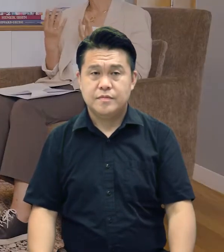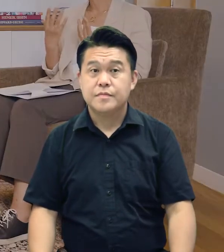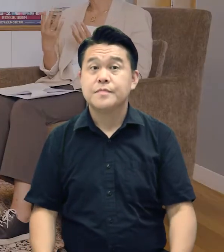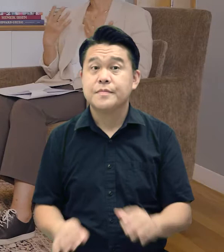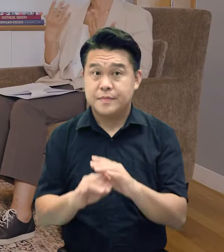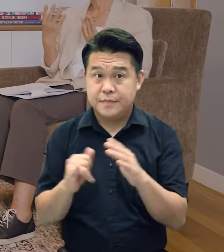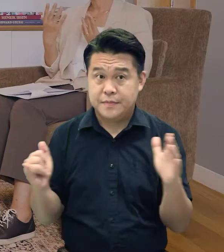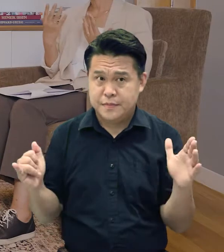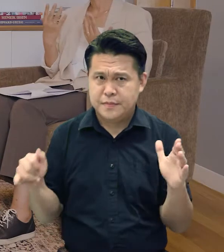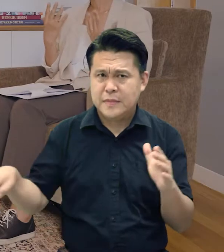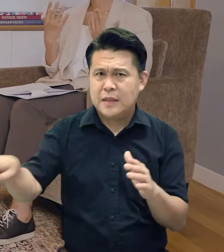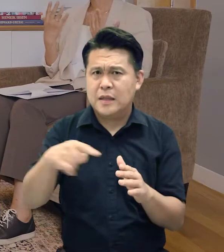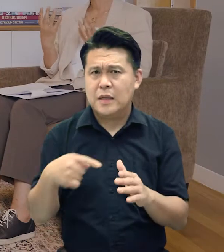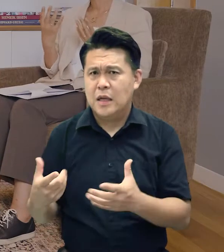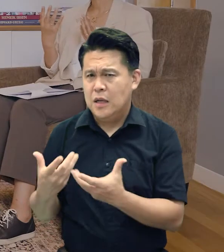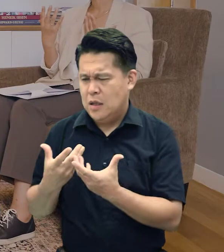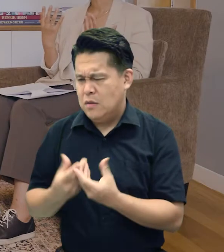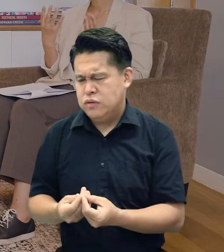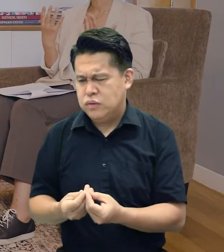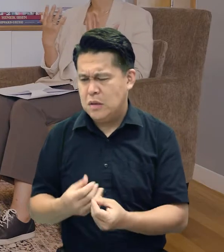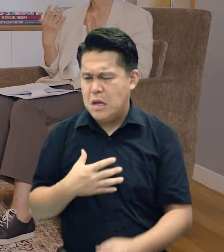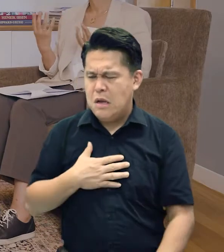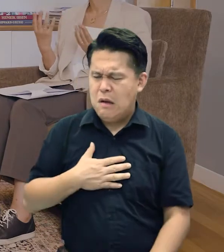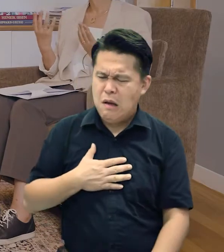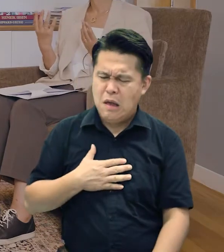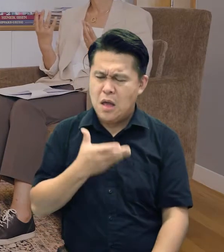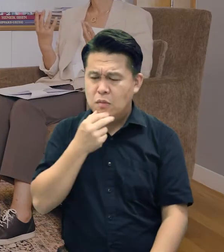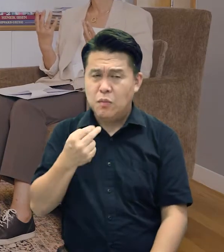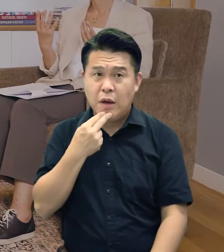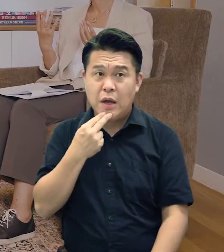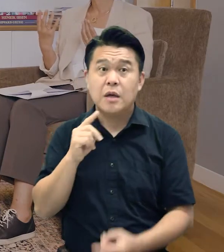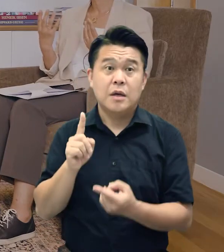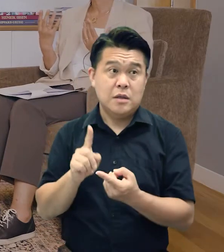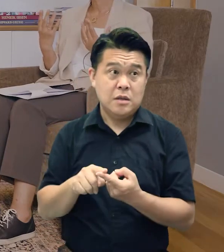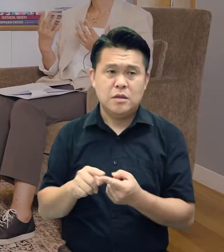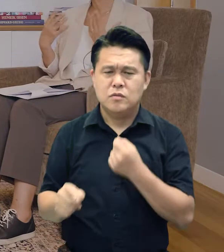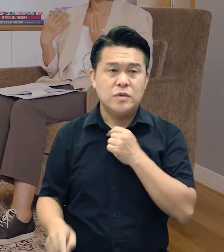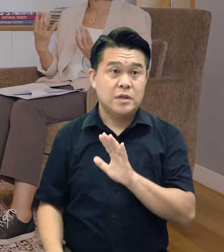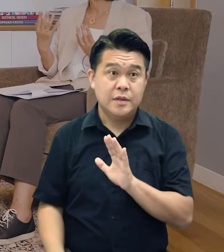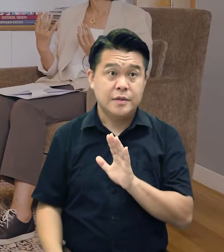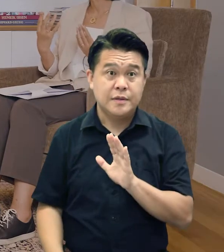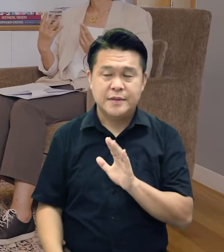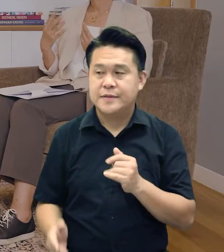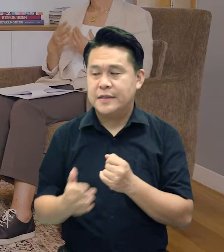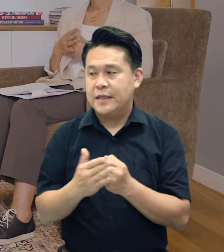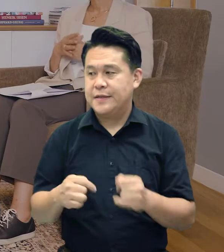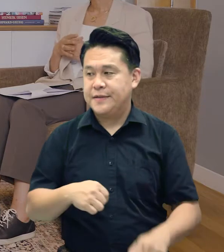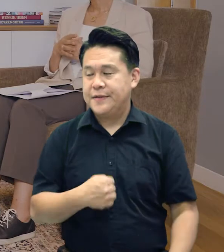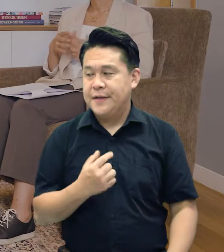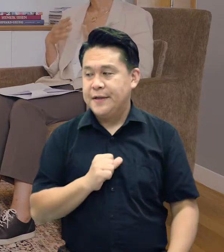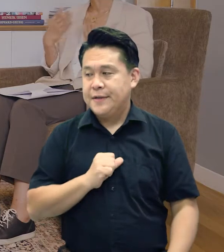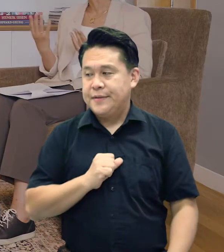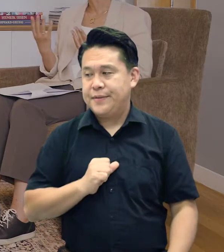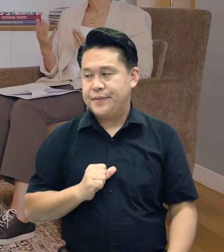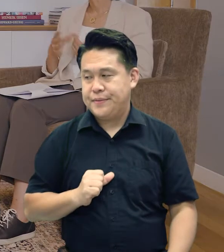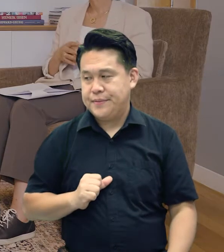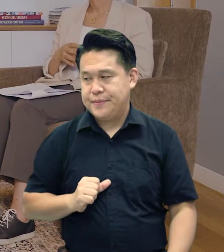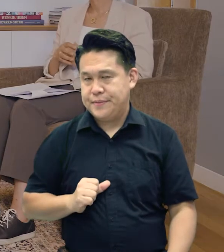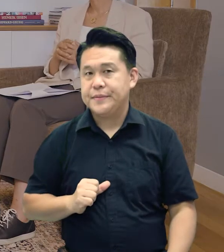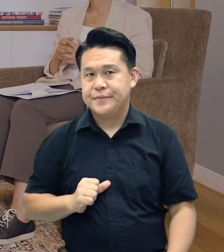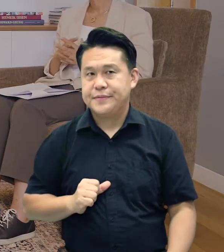don't want their parents to be miserable, to be desperate, to be